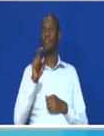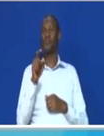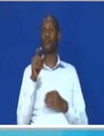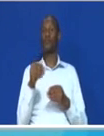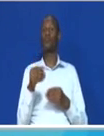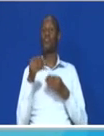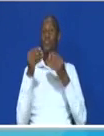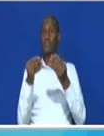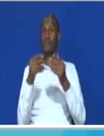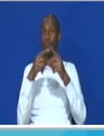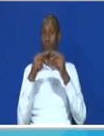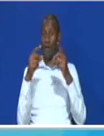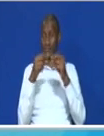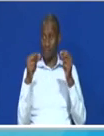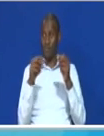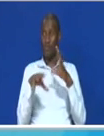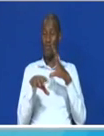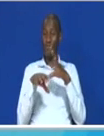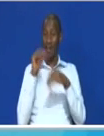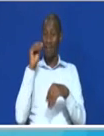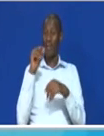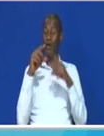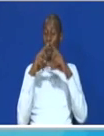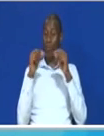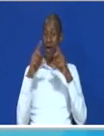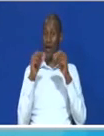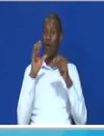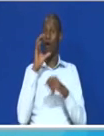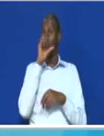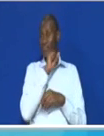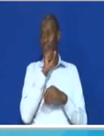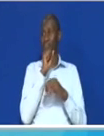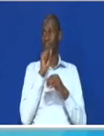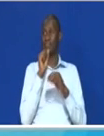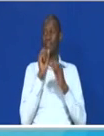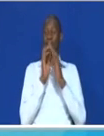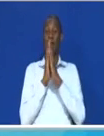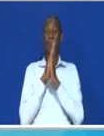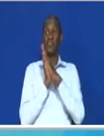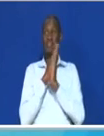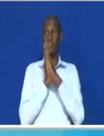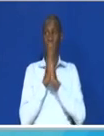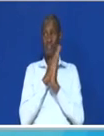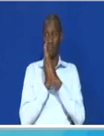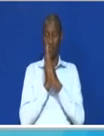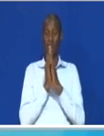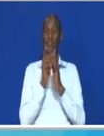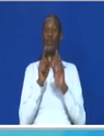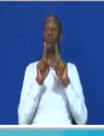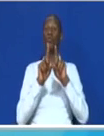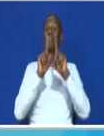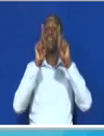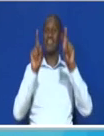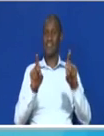words, and you'll find out that these words have been omitted in a passage, and it is mainly to